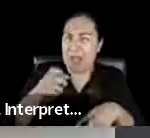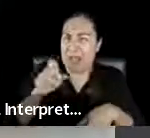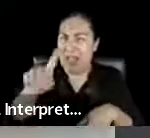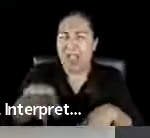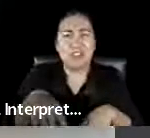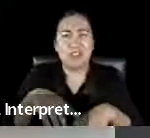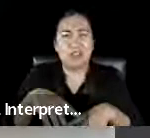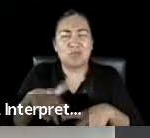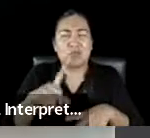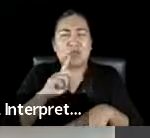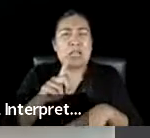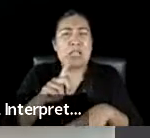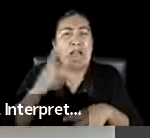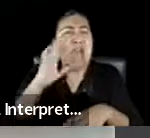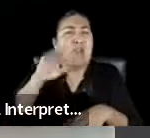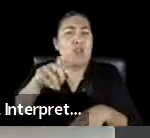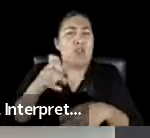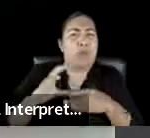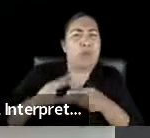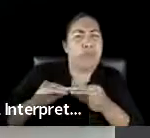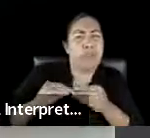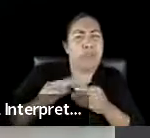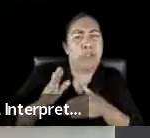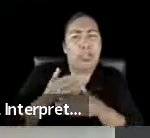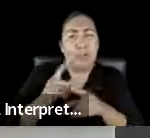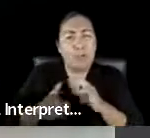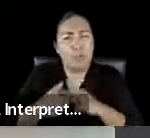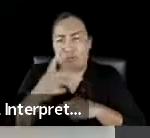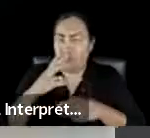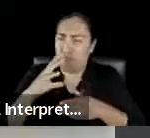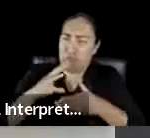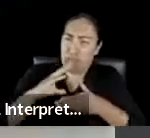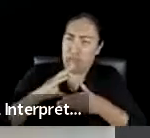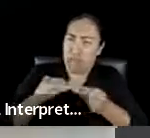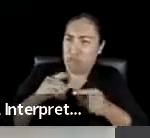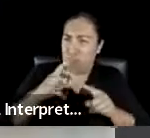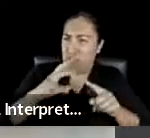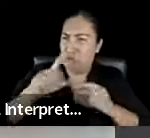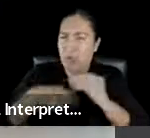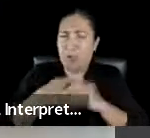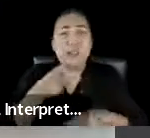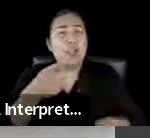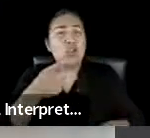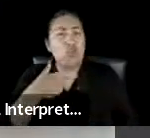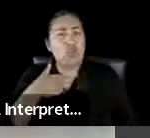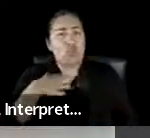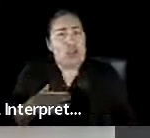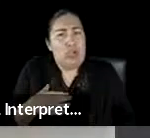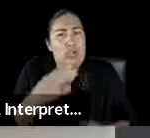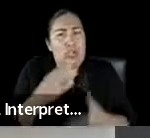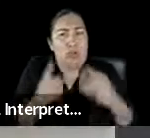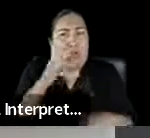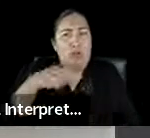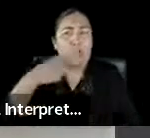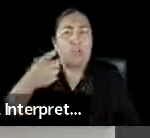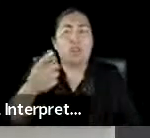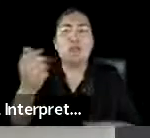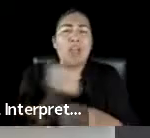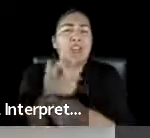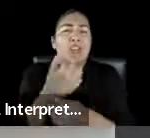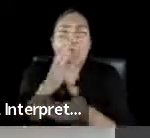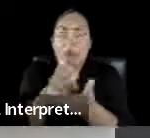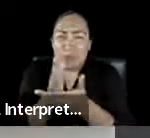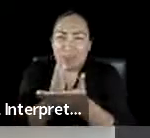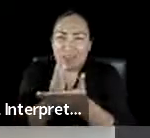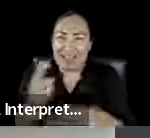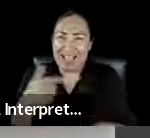some remarks you wanted to share, but one of the things you were talking about, like, I wish someone would have just told me it was going to be okay. And I always go back to, if